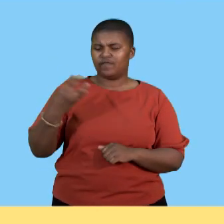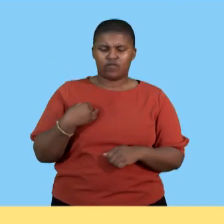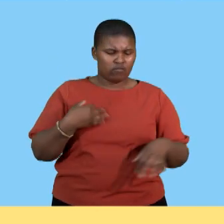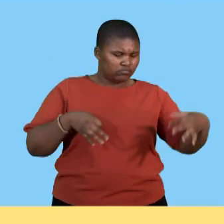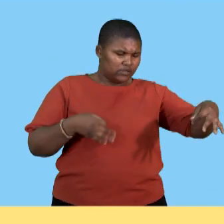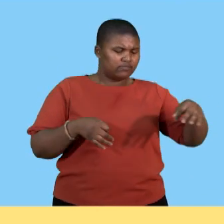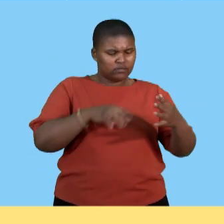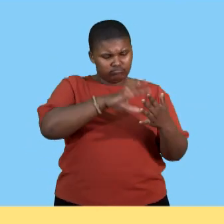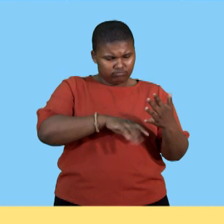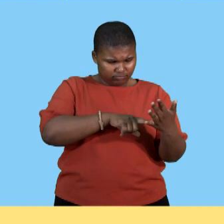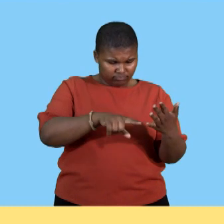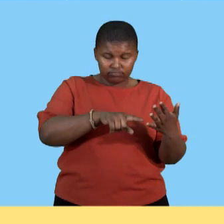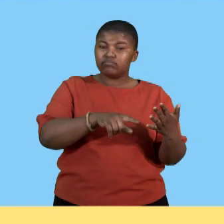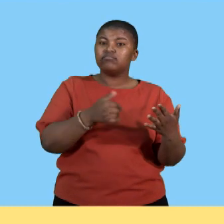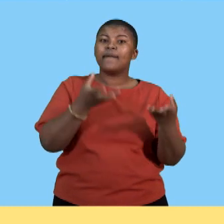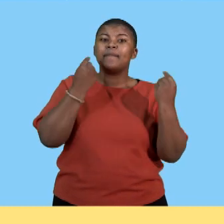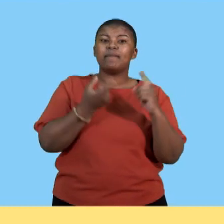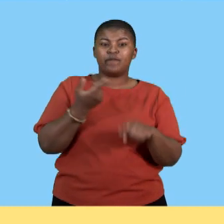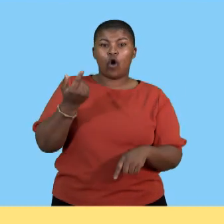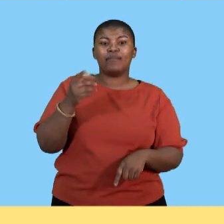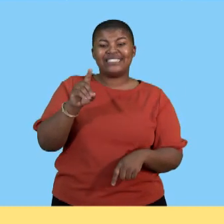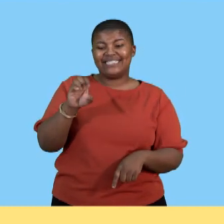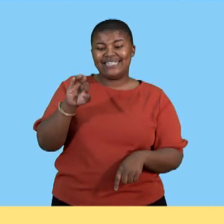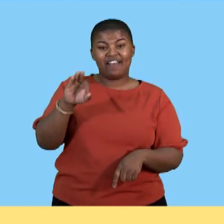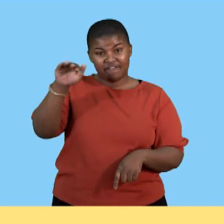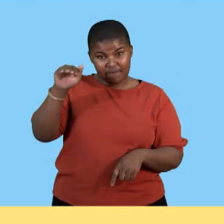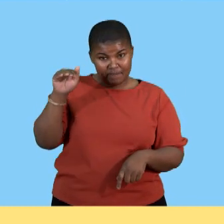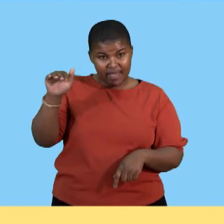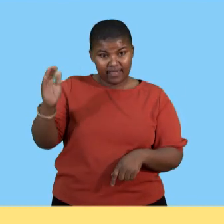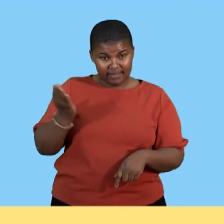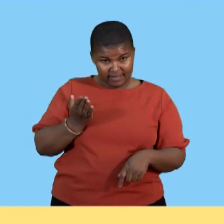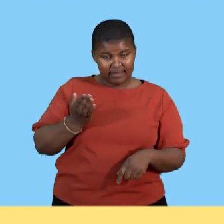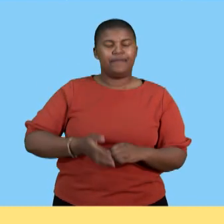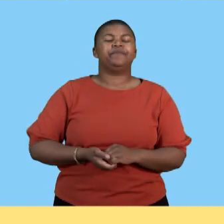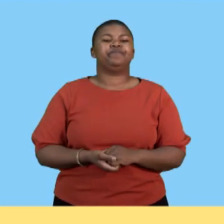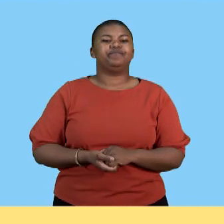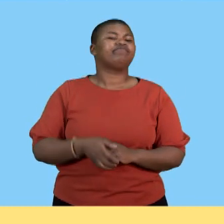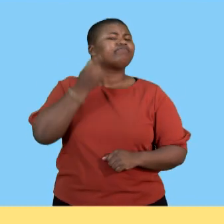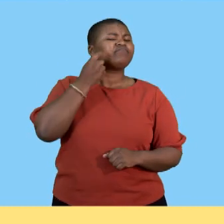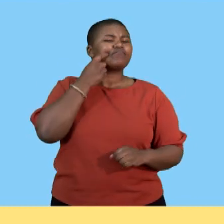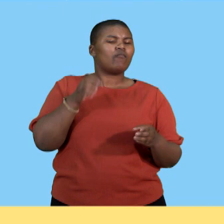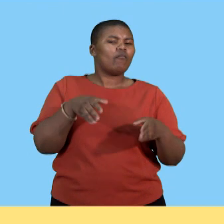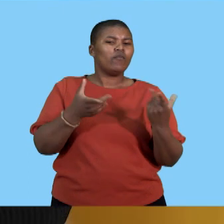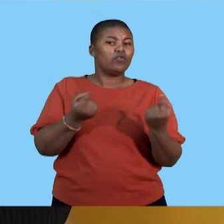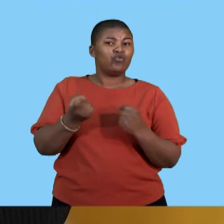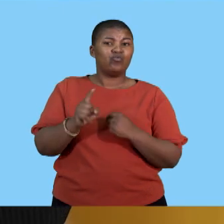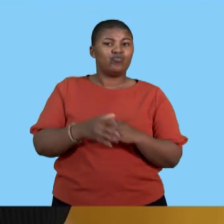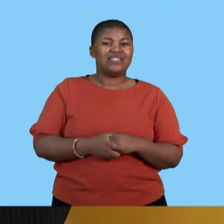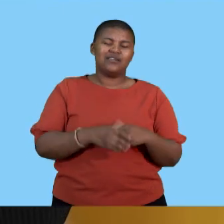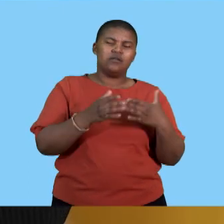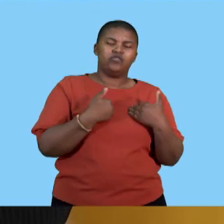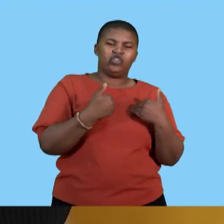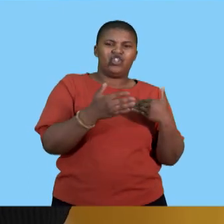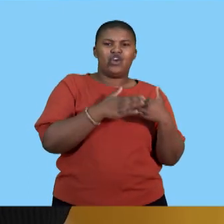statement received from DEF Bank, and then the easiest way would be to open